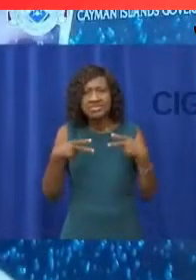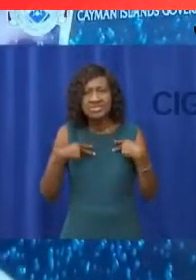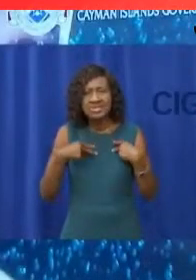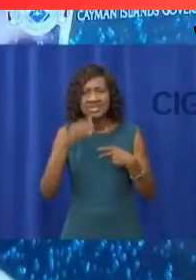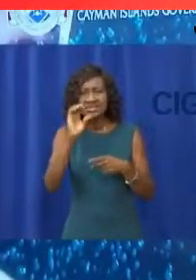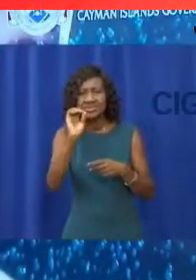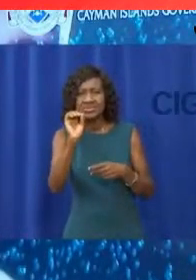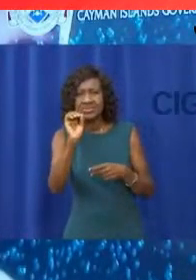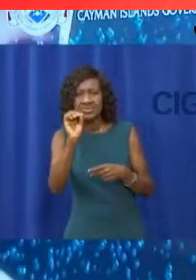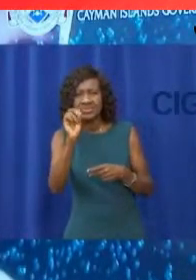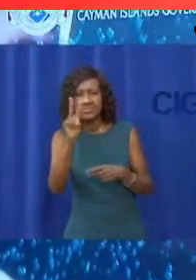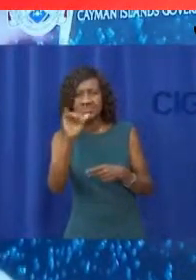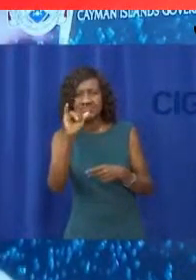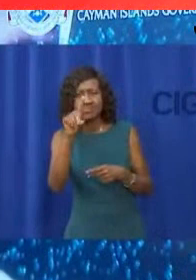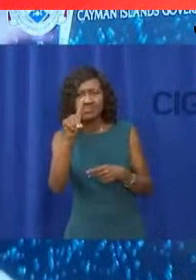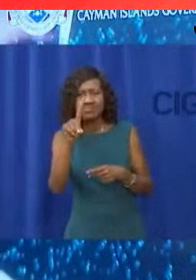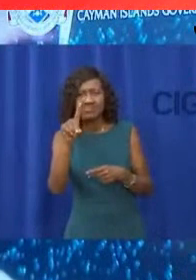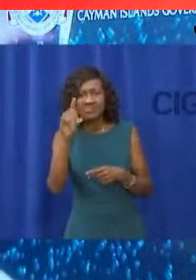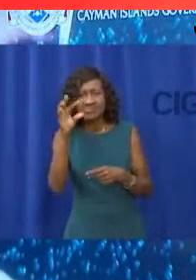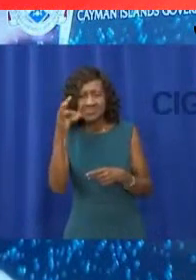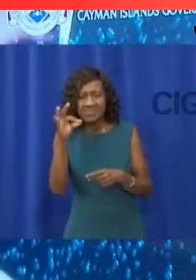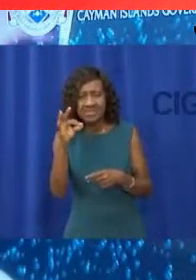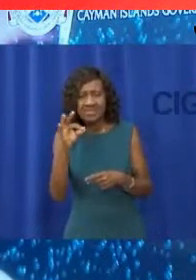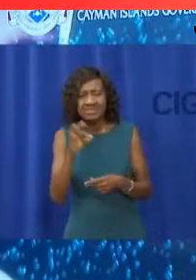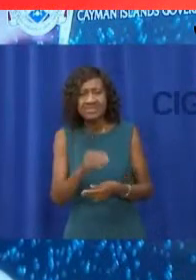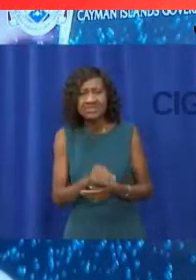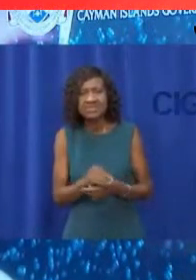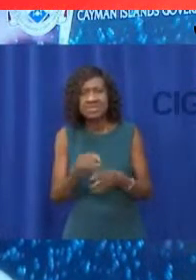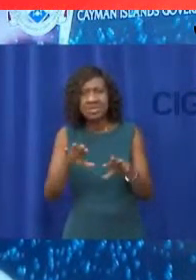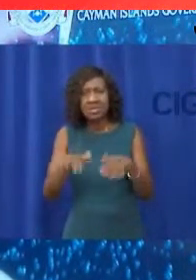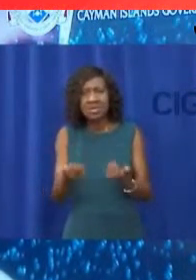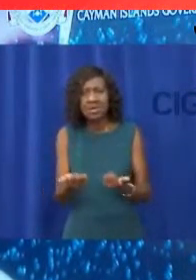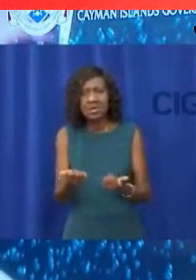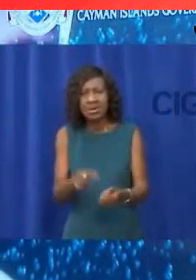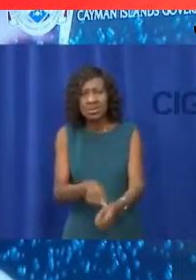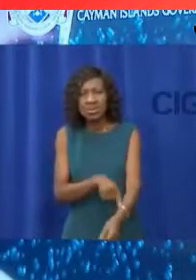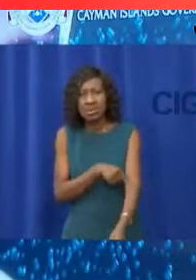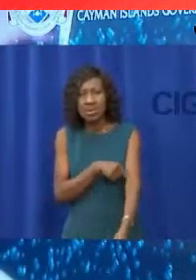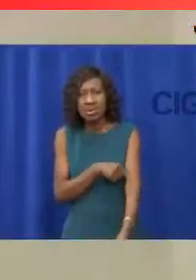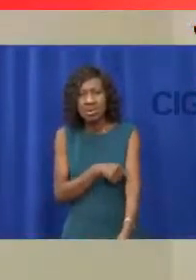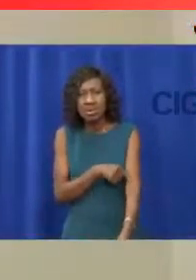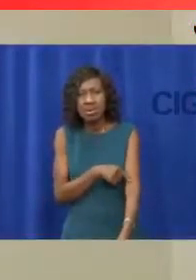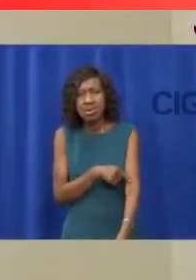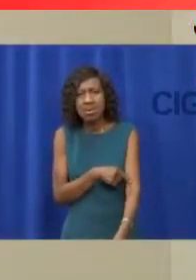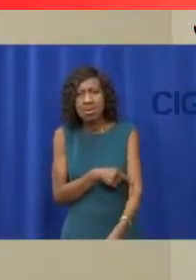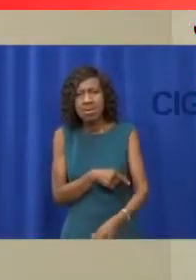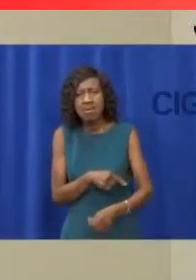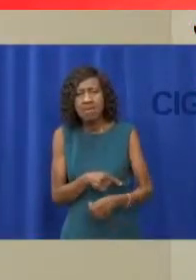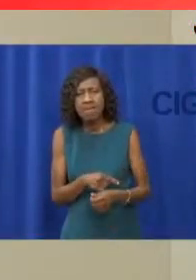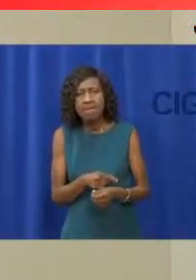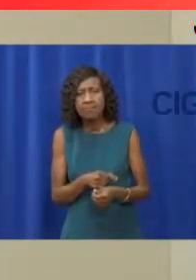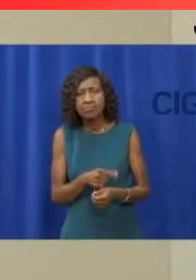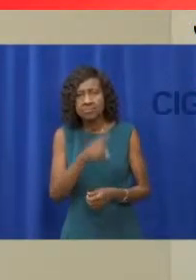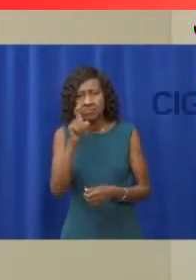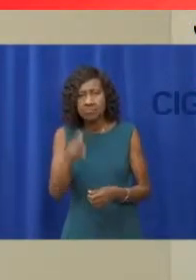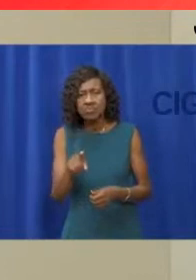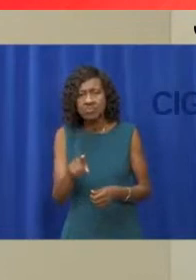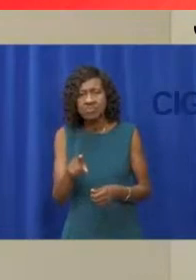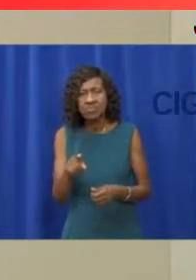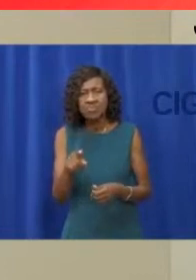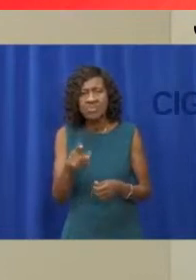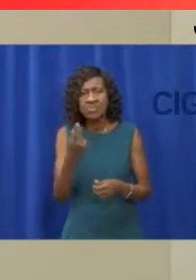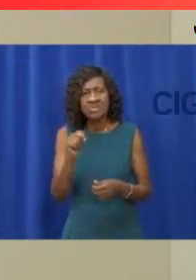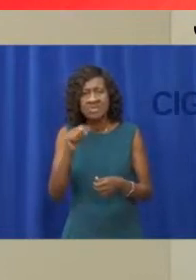How I don't fully understand. You say how long, or how long ago, or it doesn't.